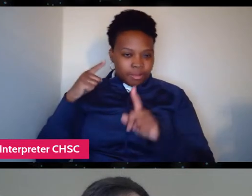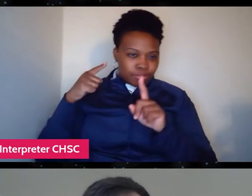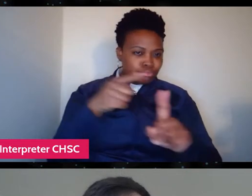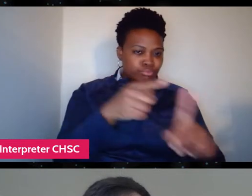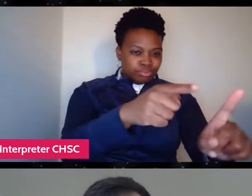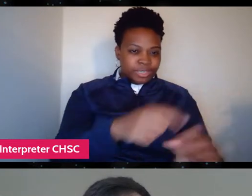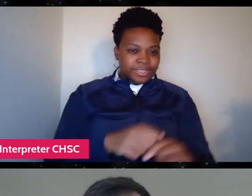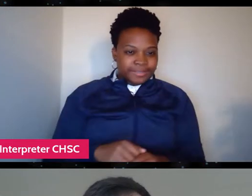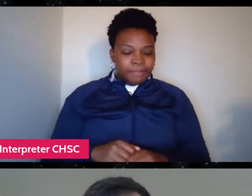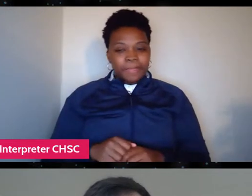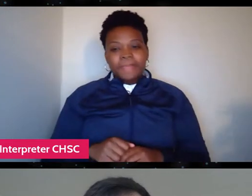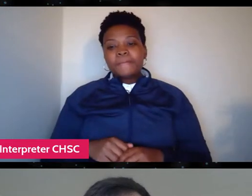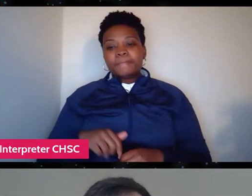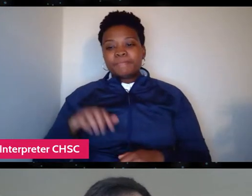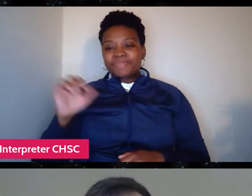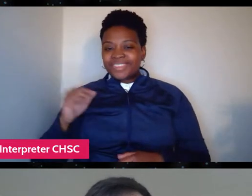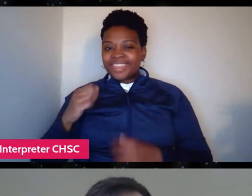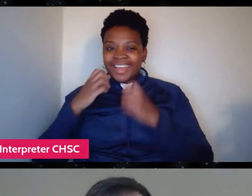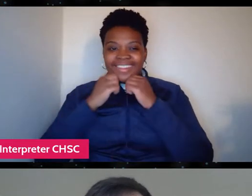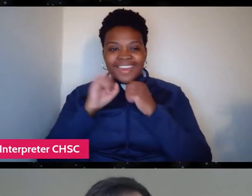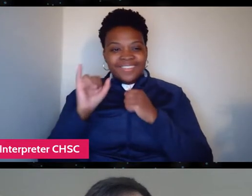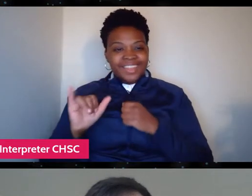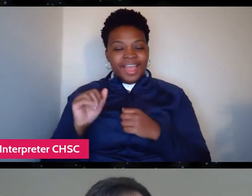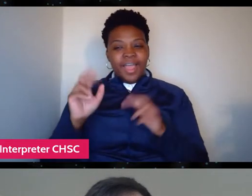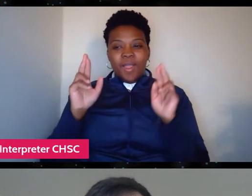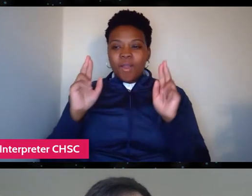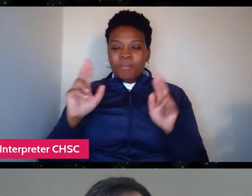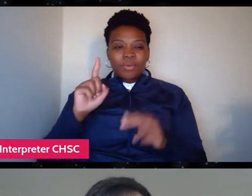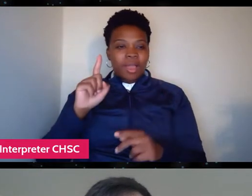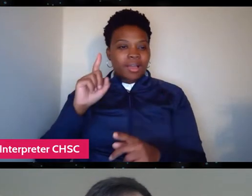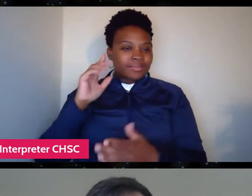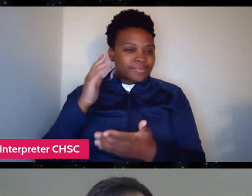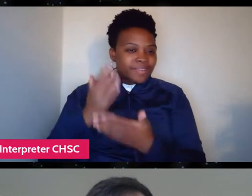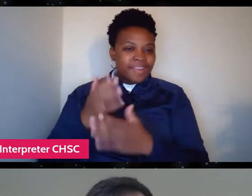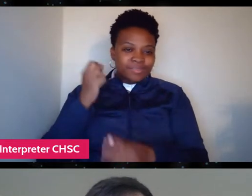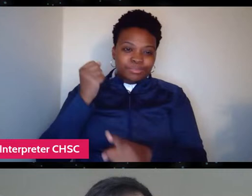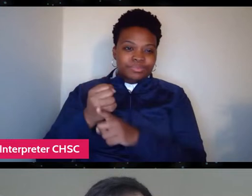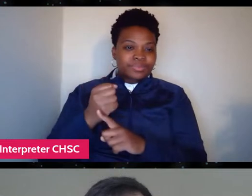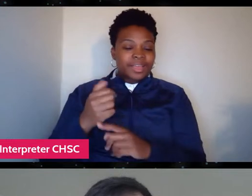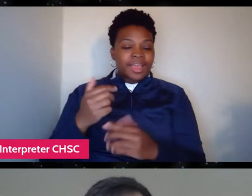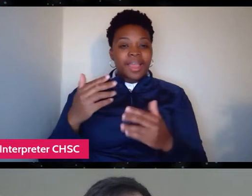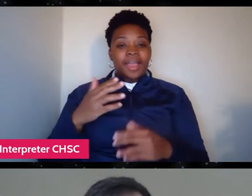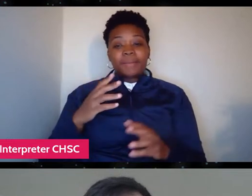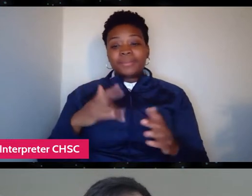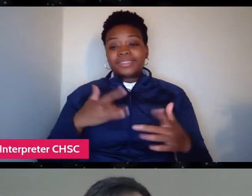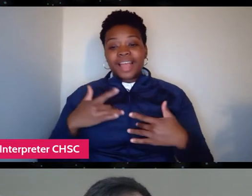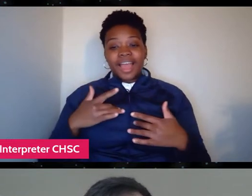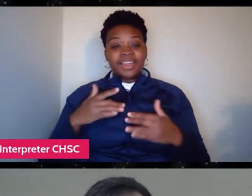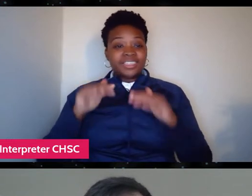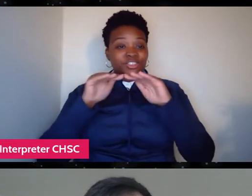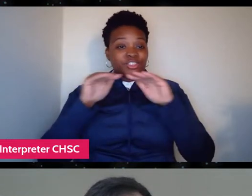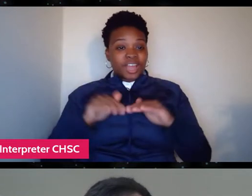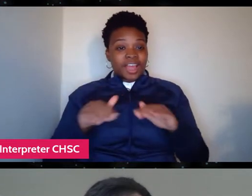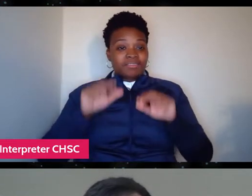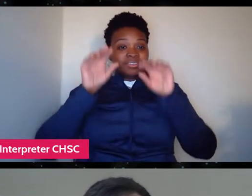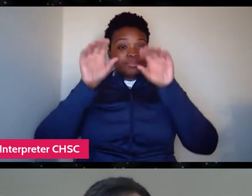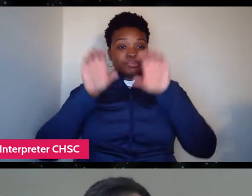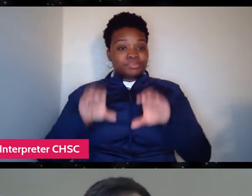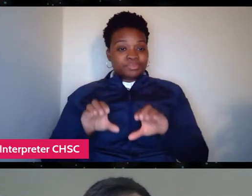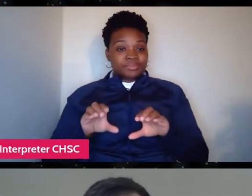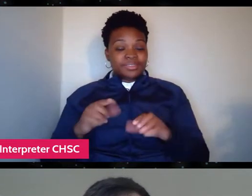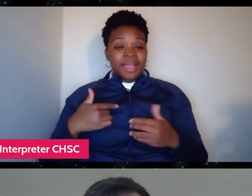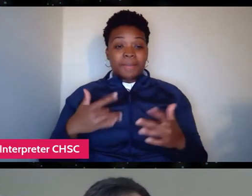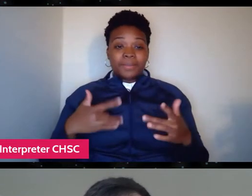I hope you guys get there. I'm so excited for it to hit the shelves. I'm so excited to try it. And, you know, my last question for you